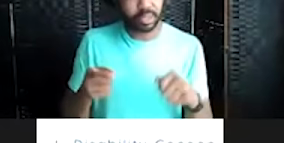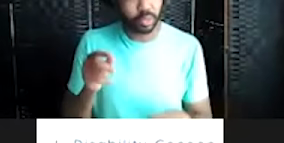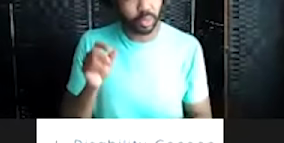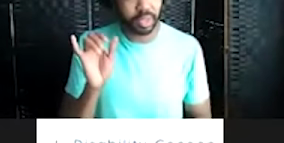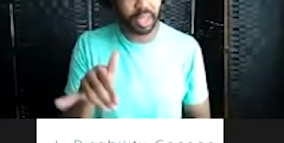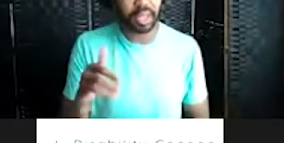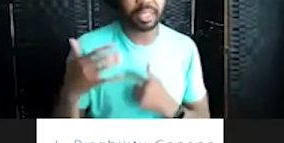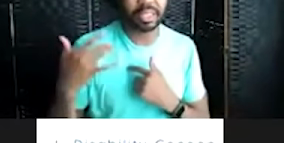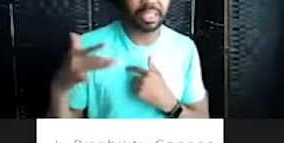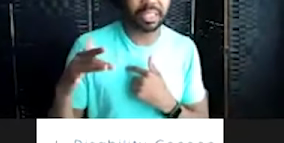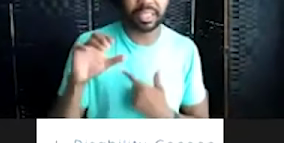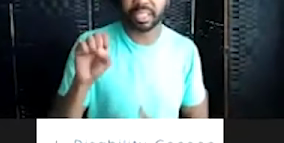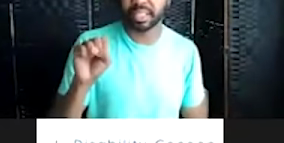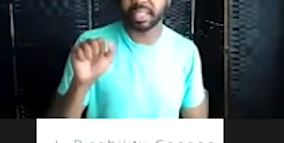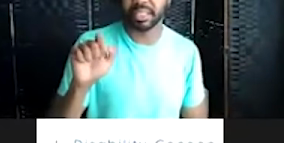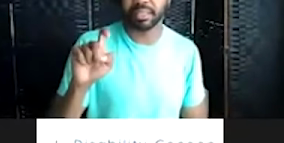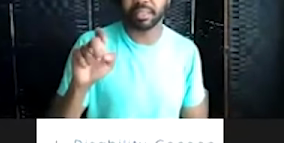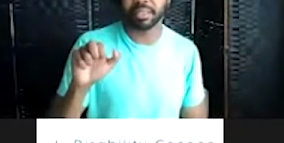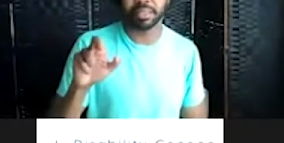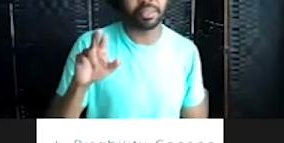whole other